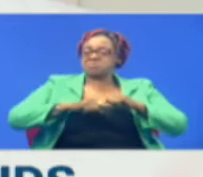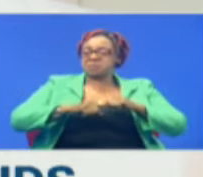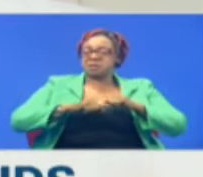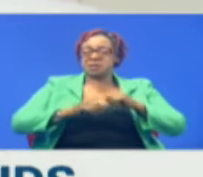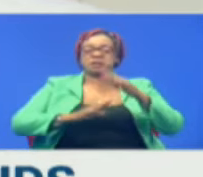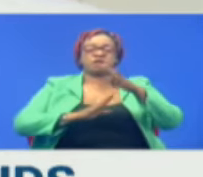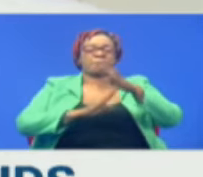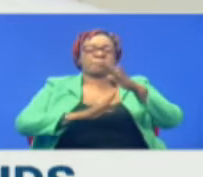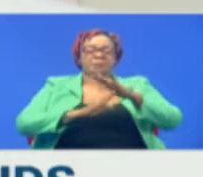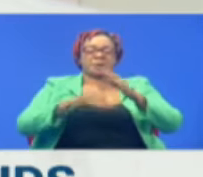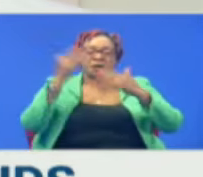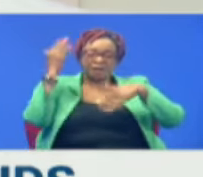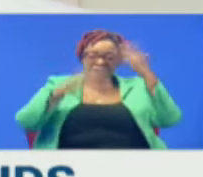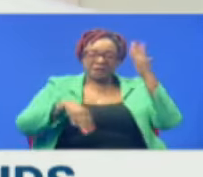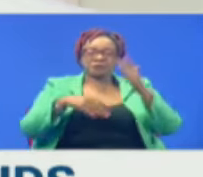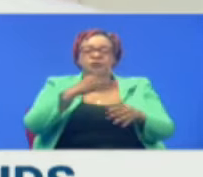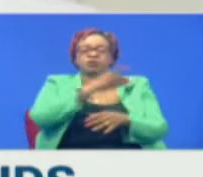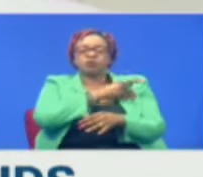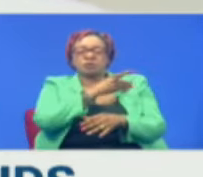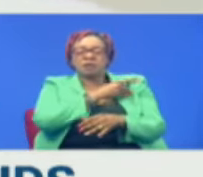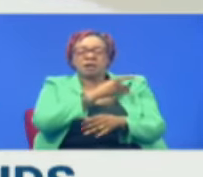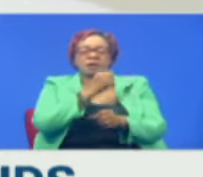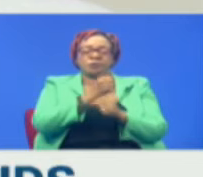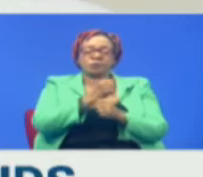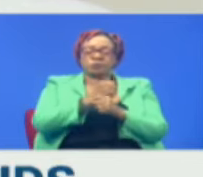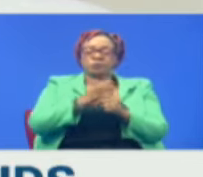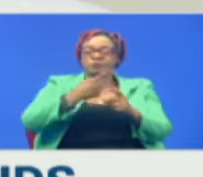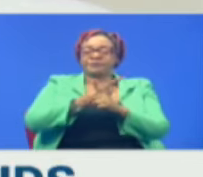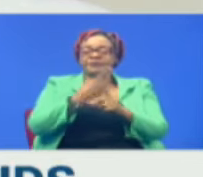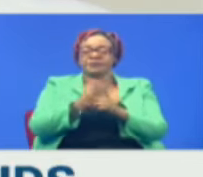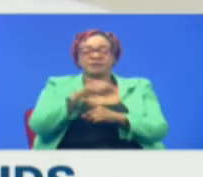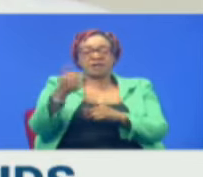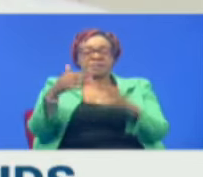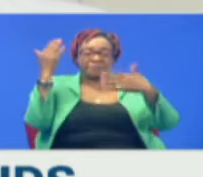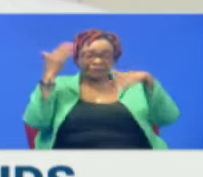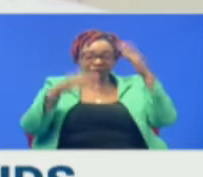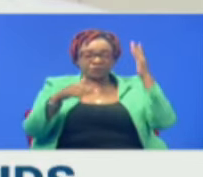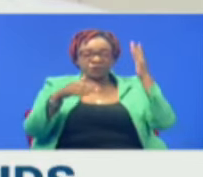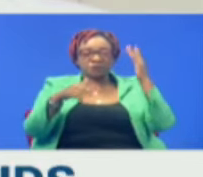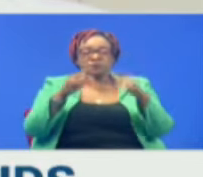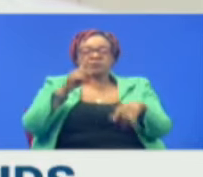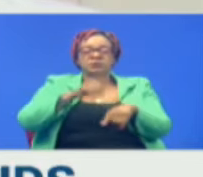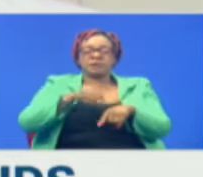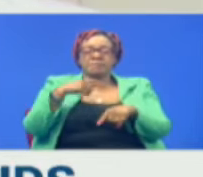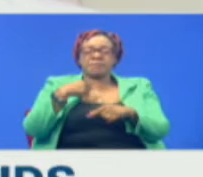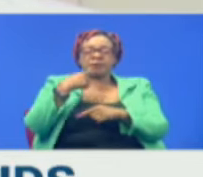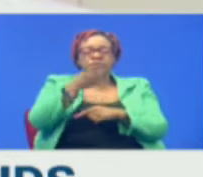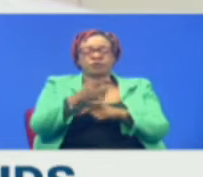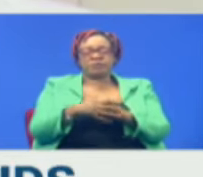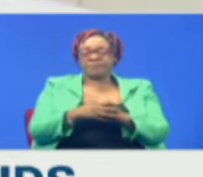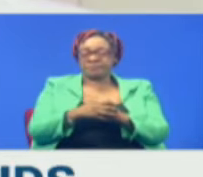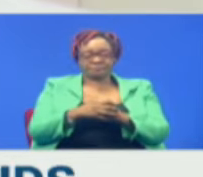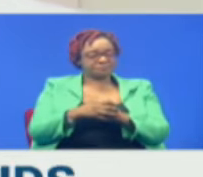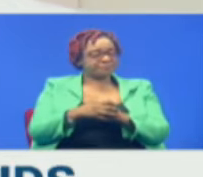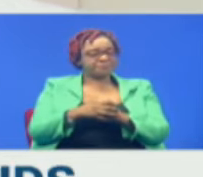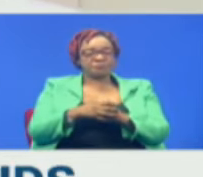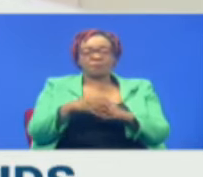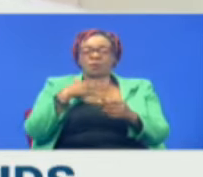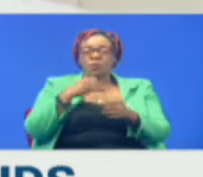become a doctor. They want you to do these big things. So when I told them, I went to my uncle and told him, I want to